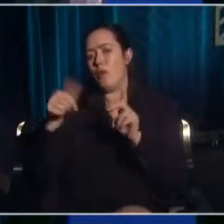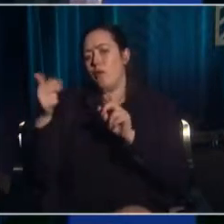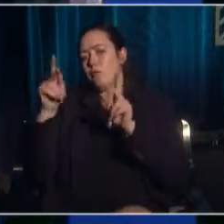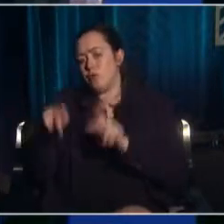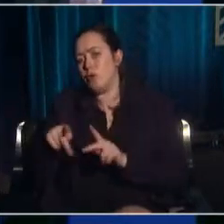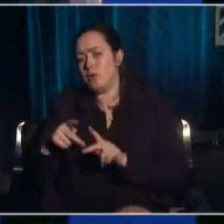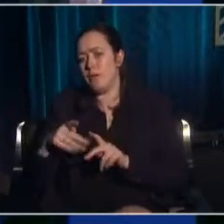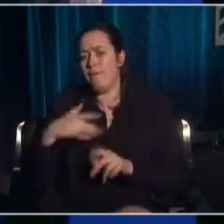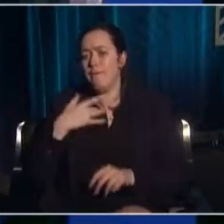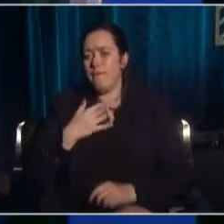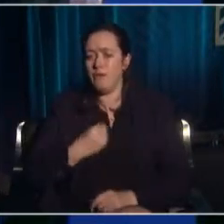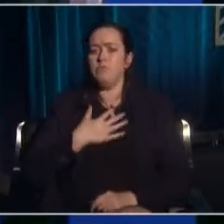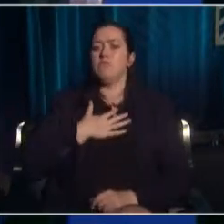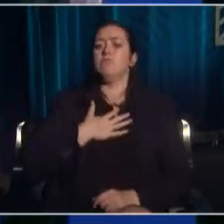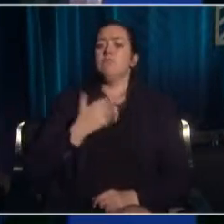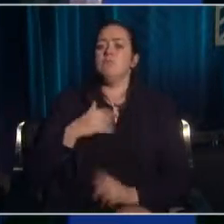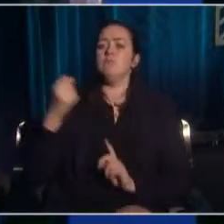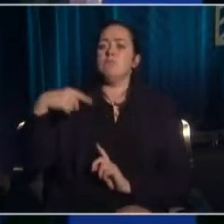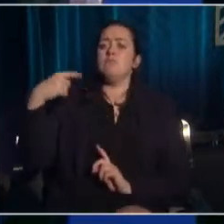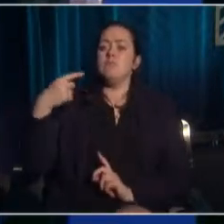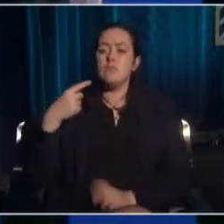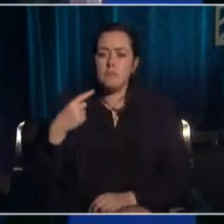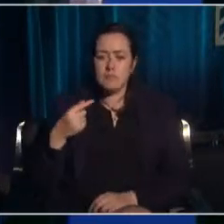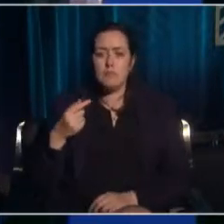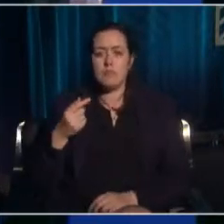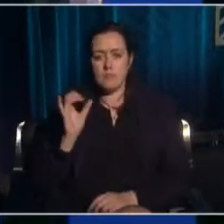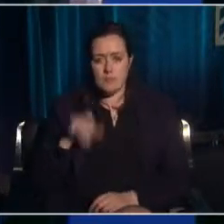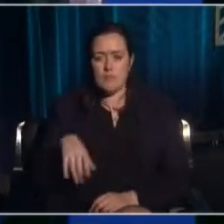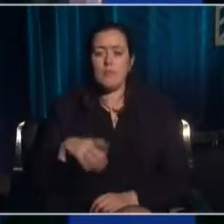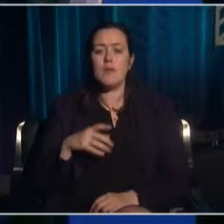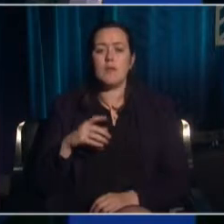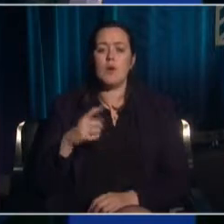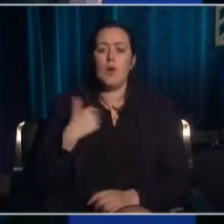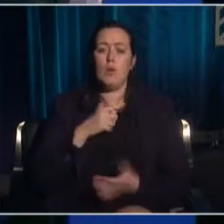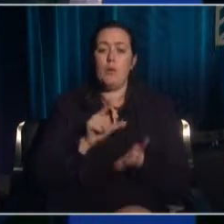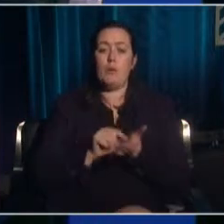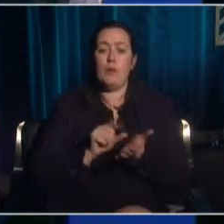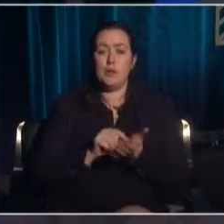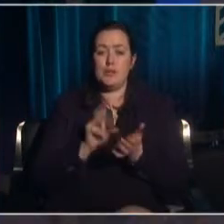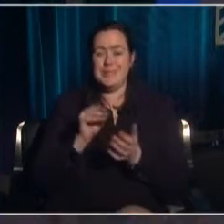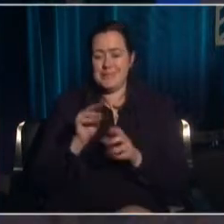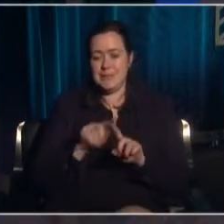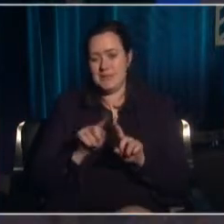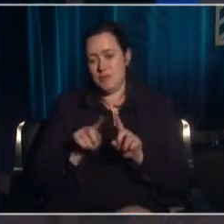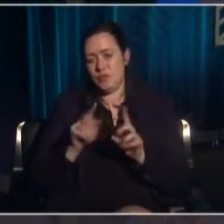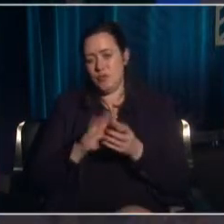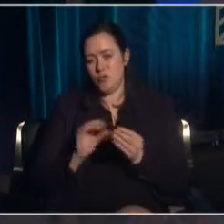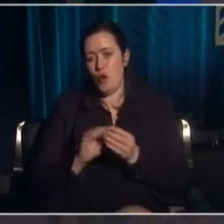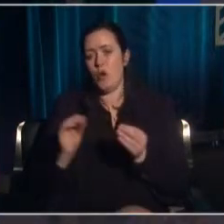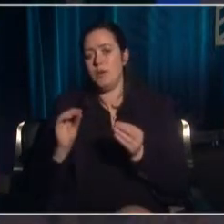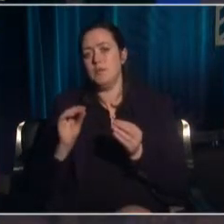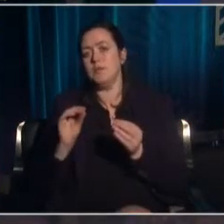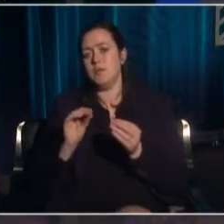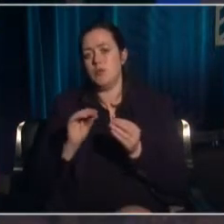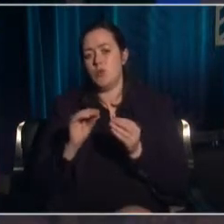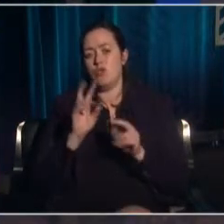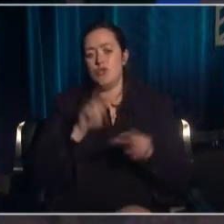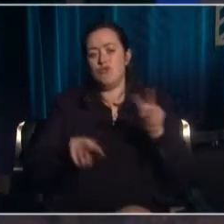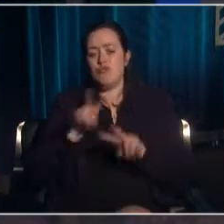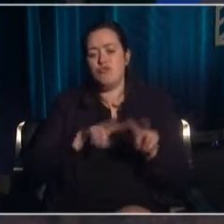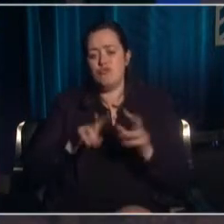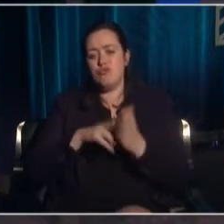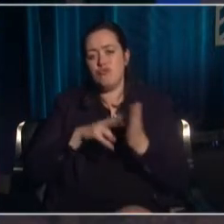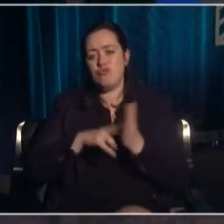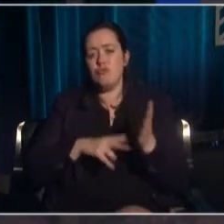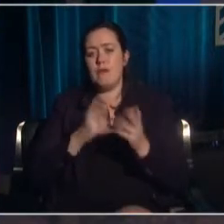with stories. We publish 60 stories a week, about 15 videos to do exactly that, is to help give people a hook. The second thing is